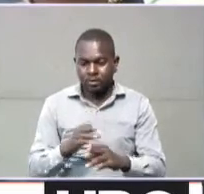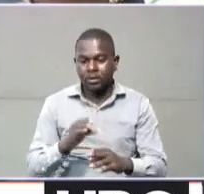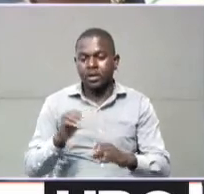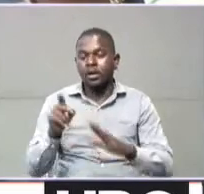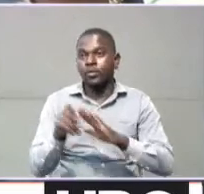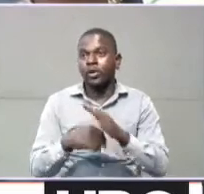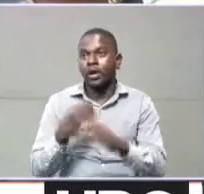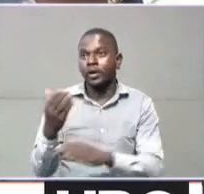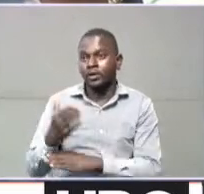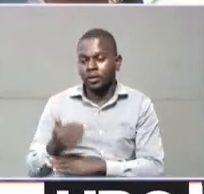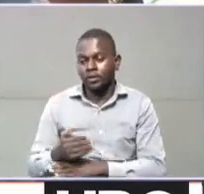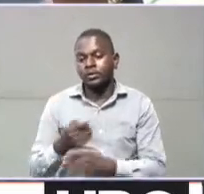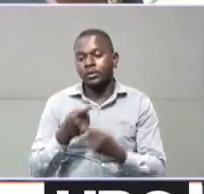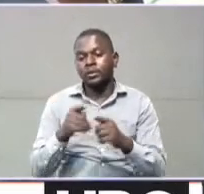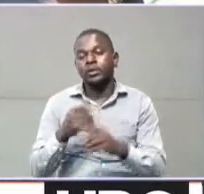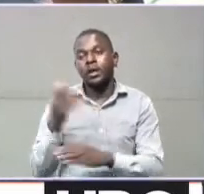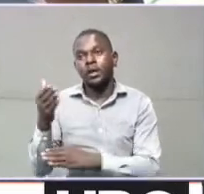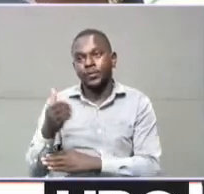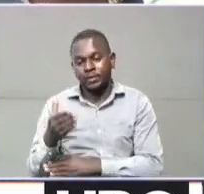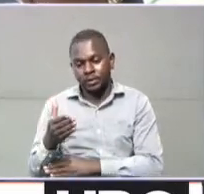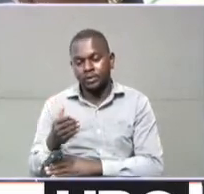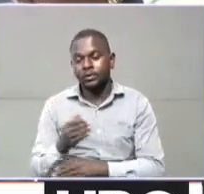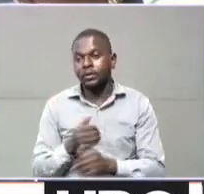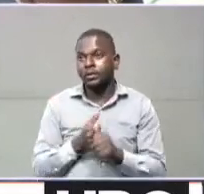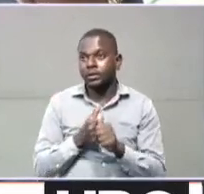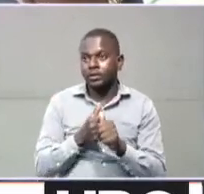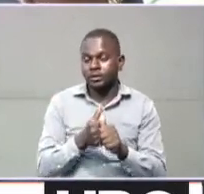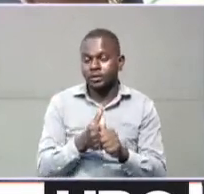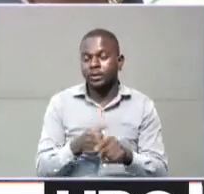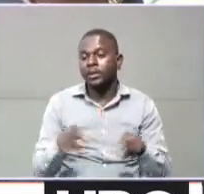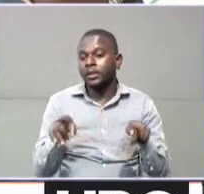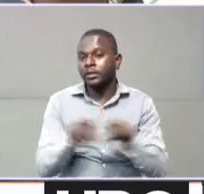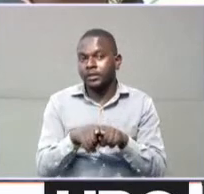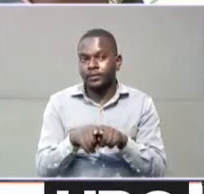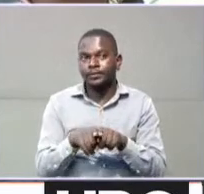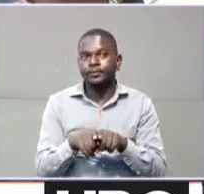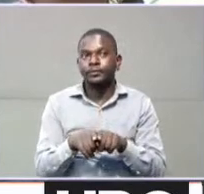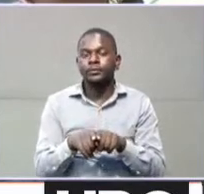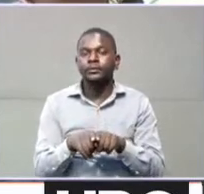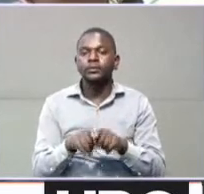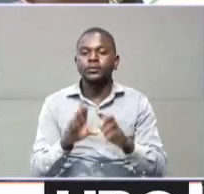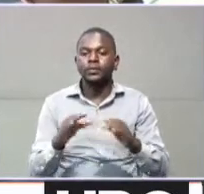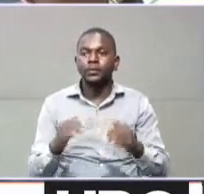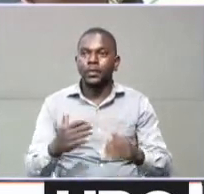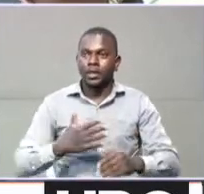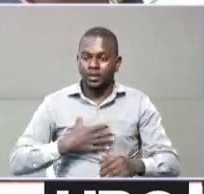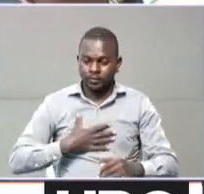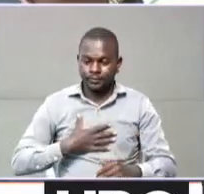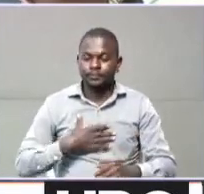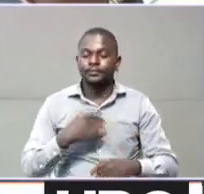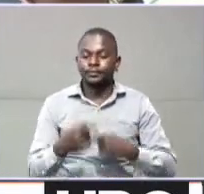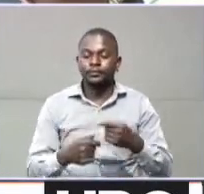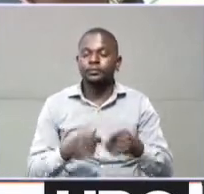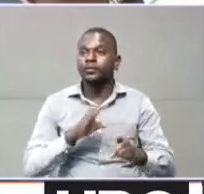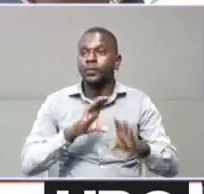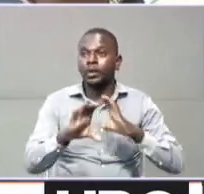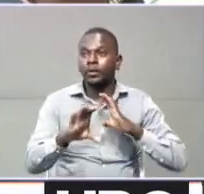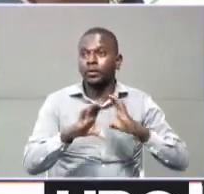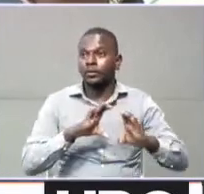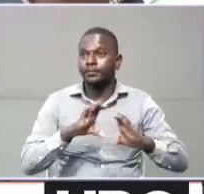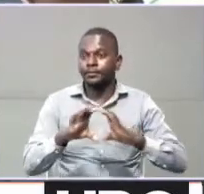minister to all ministers in regard to the same and my subsequent communication